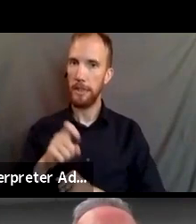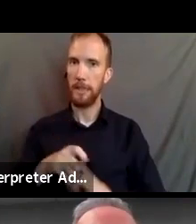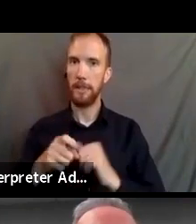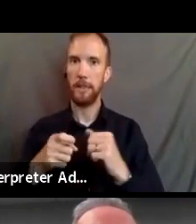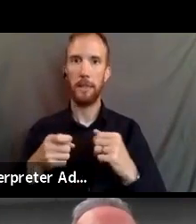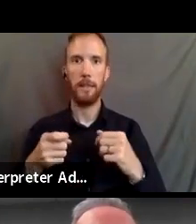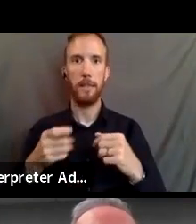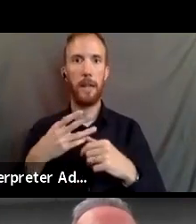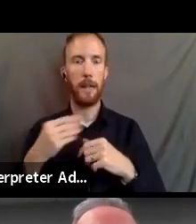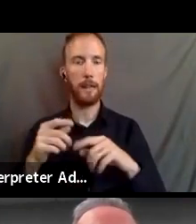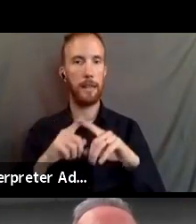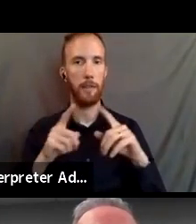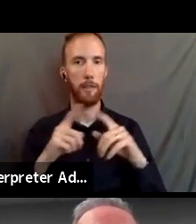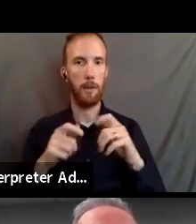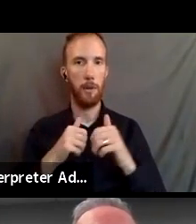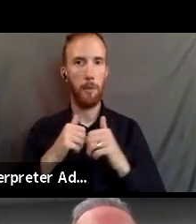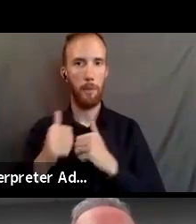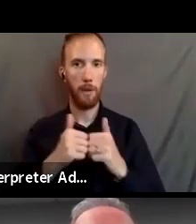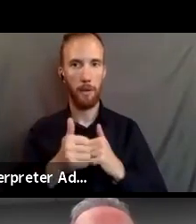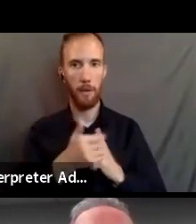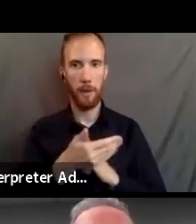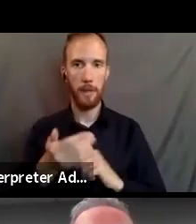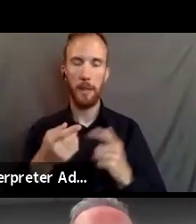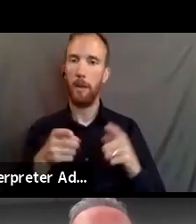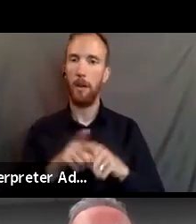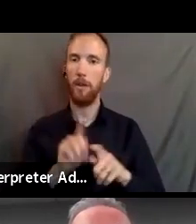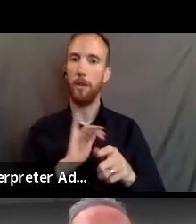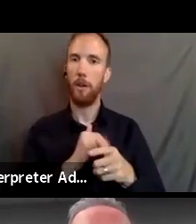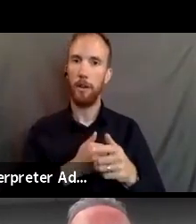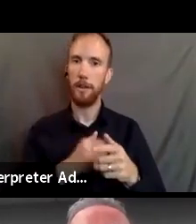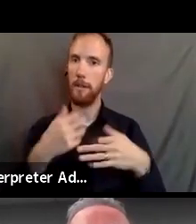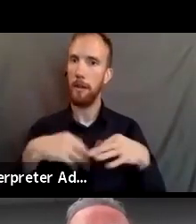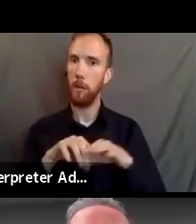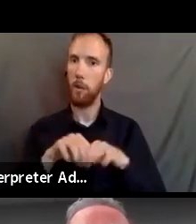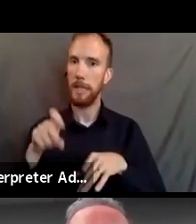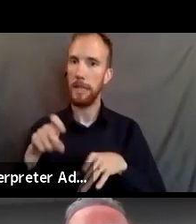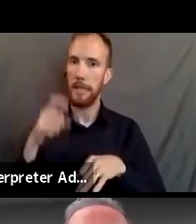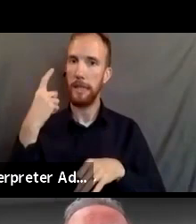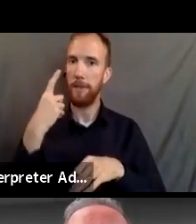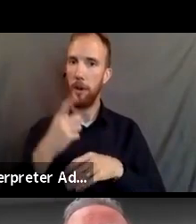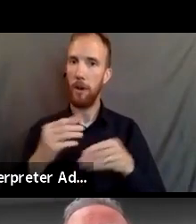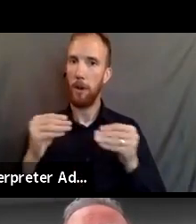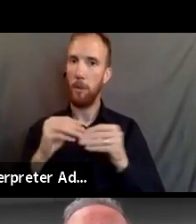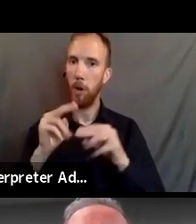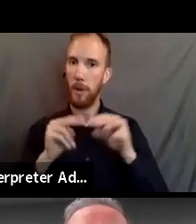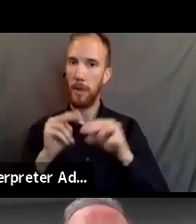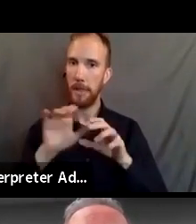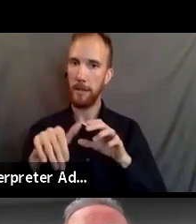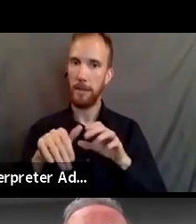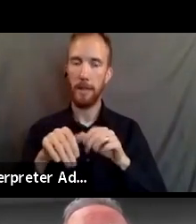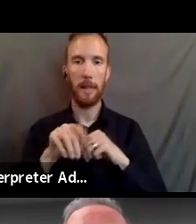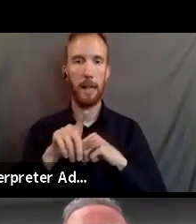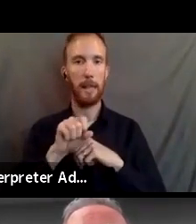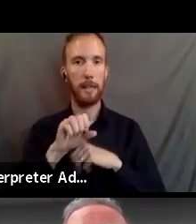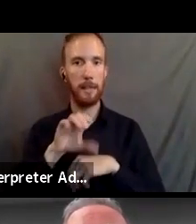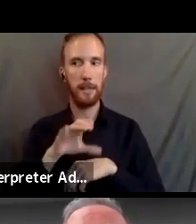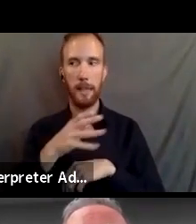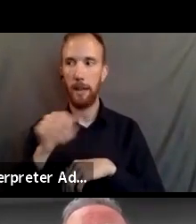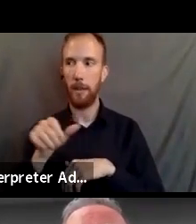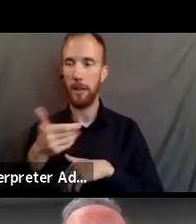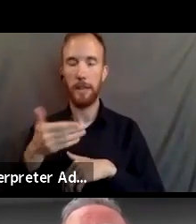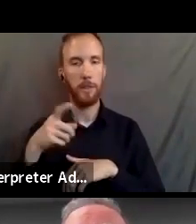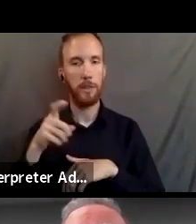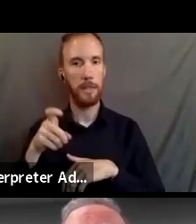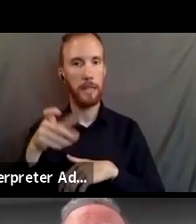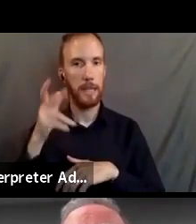modular nor our severe need for an addition we fear without our input as the lsc our true needs will not be addressed